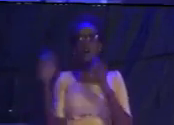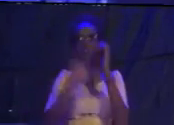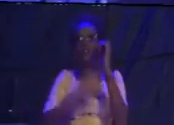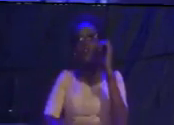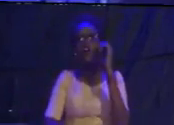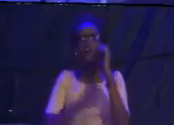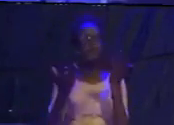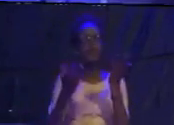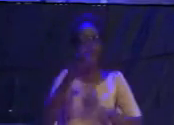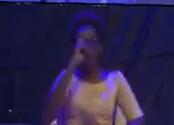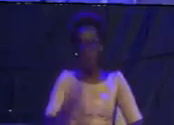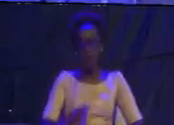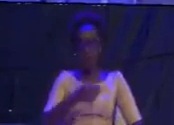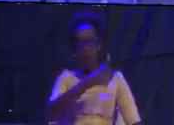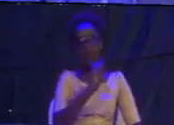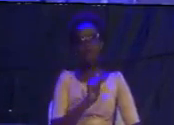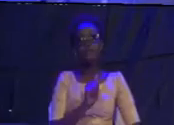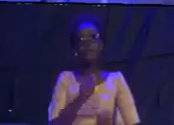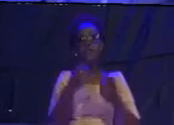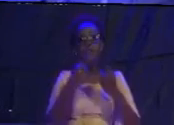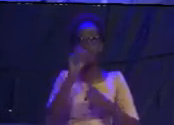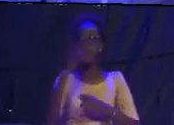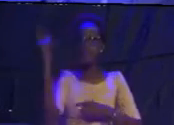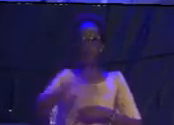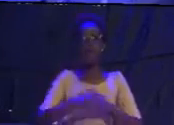They go to other countries and they receive them.